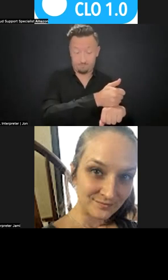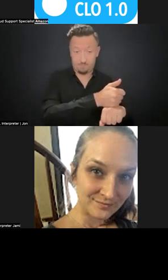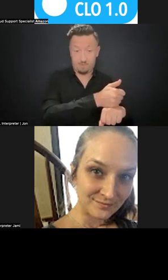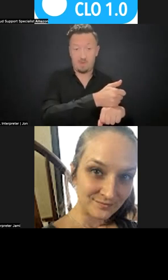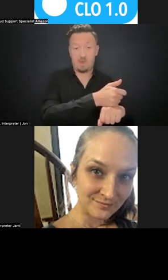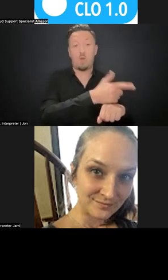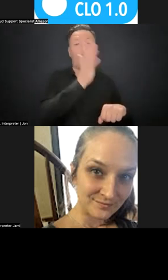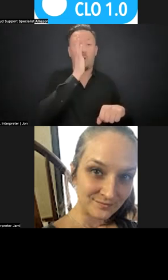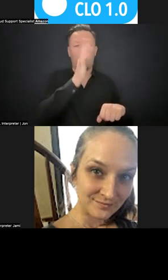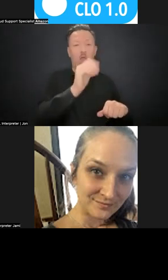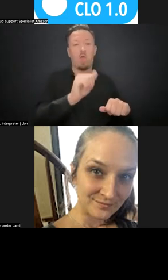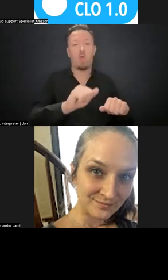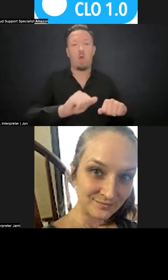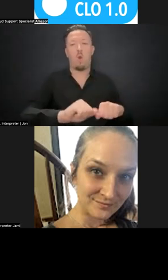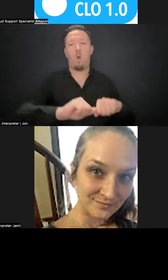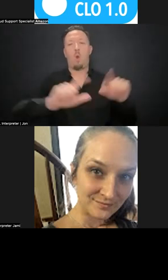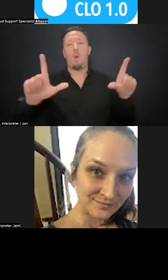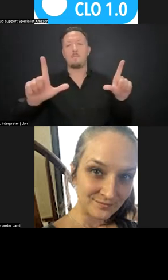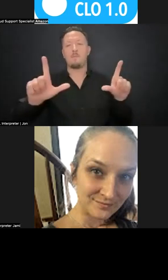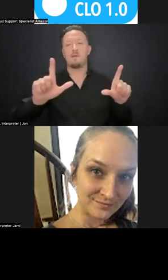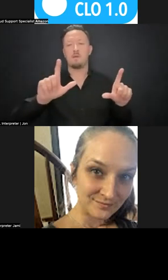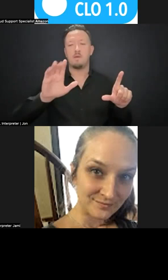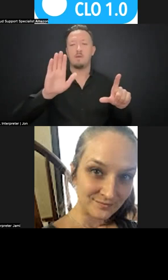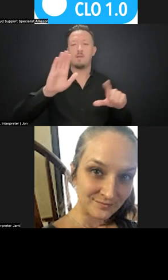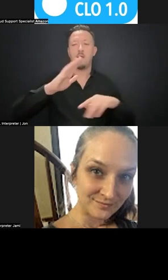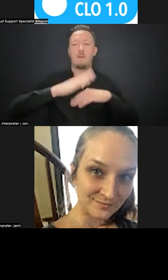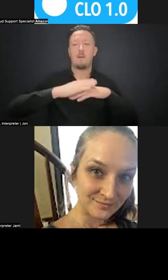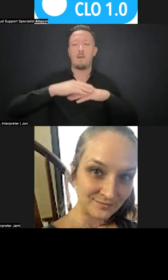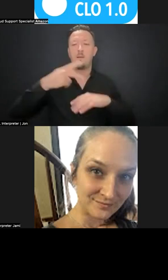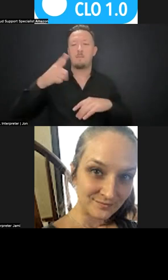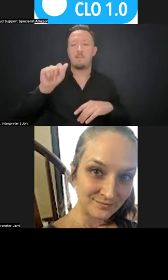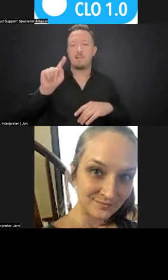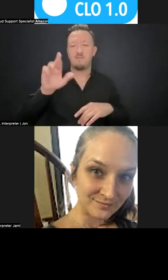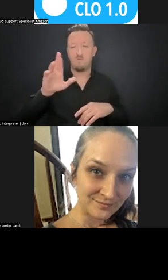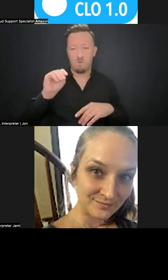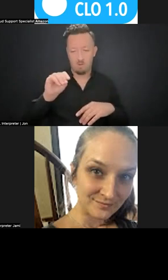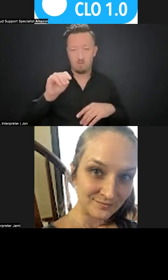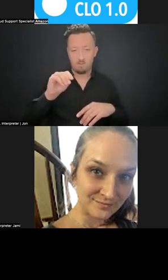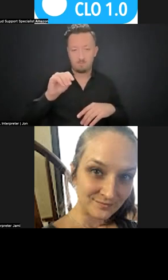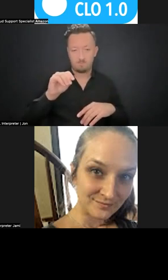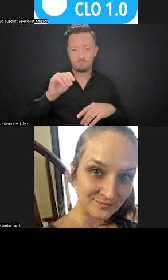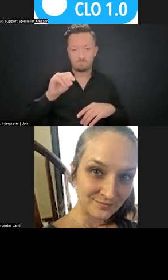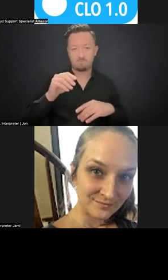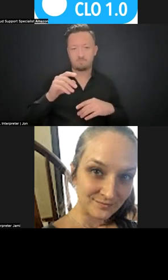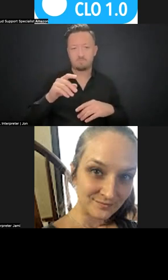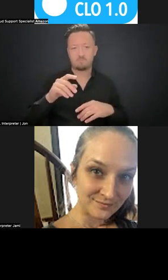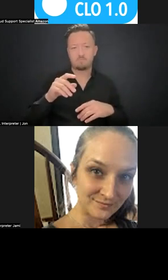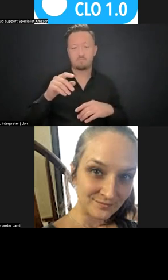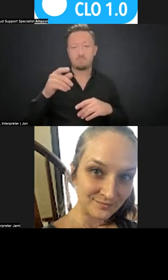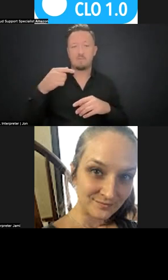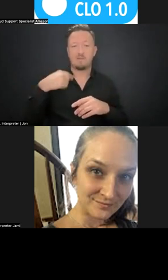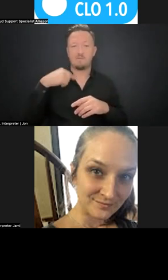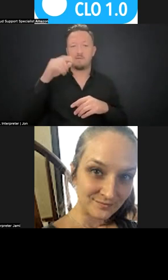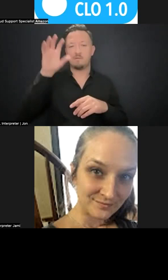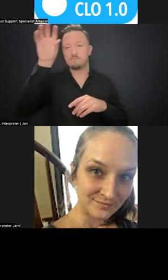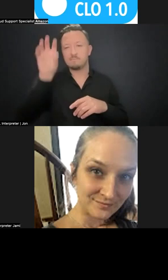Beanstalk platform. So it'll set up all your platform, which will be any EC2s, some buckets, some